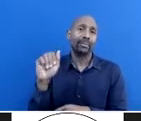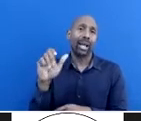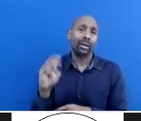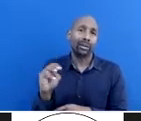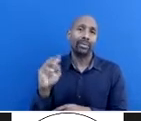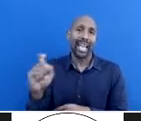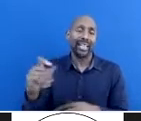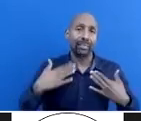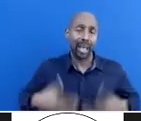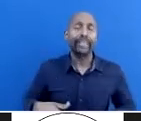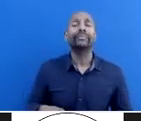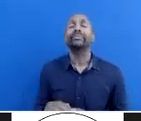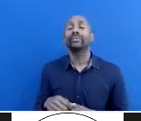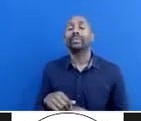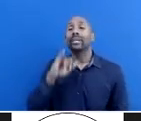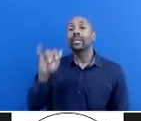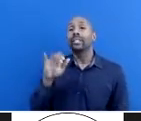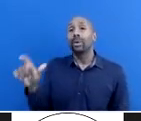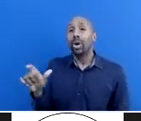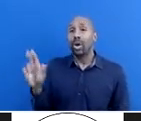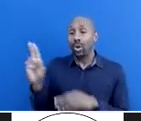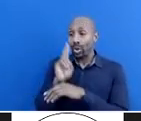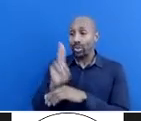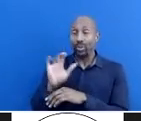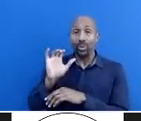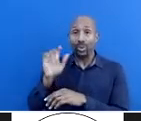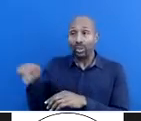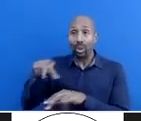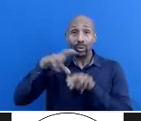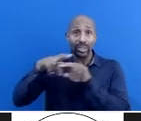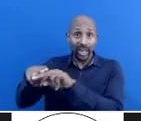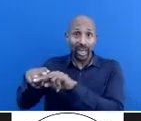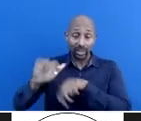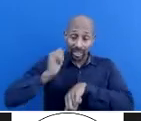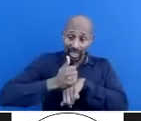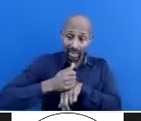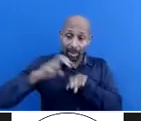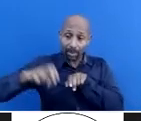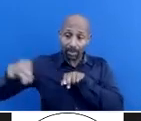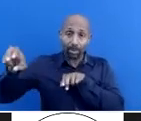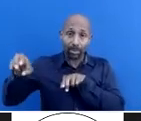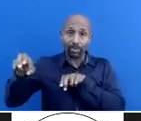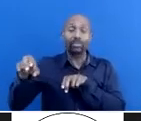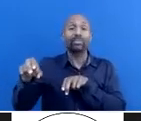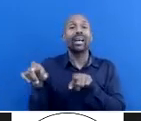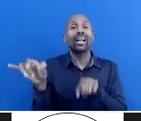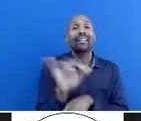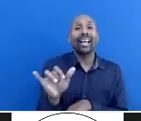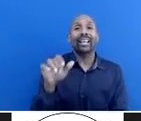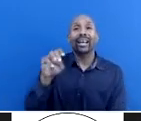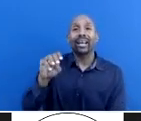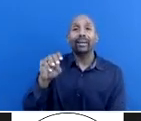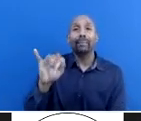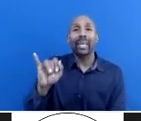has taken the chairs of the Audubon Ballroom and arranged them into a minbar, the place where